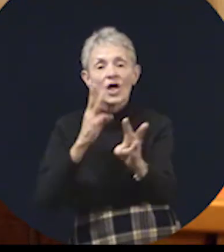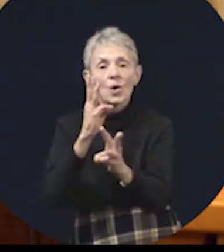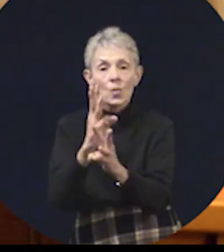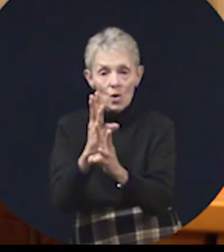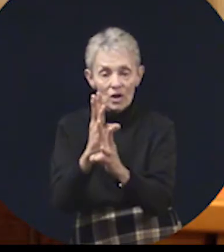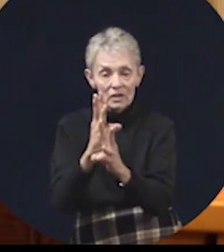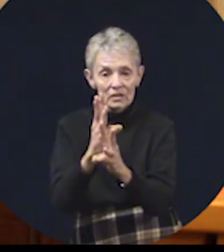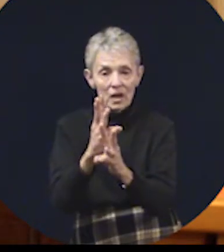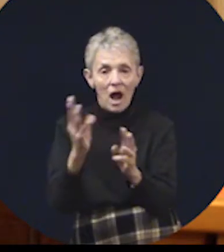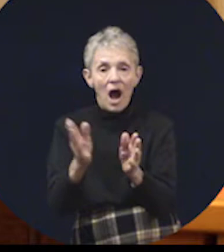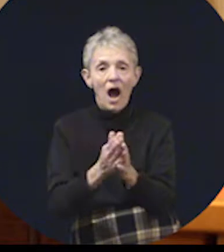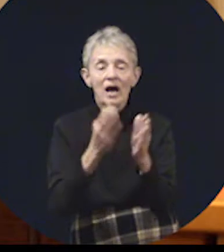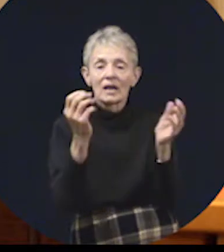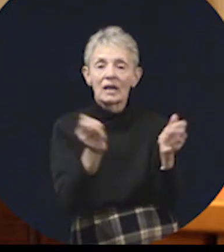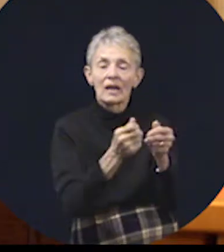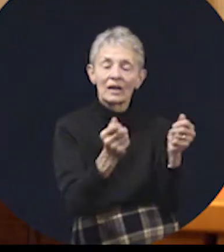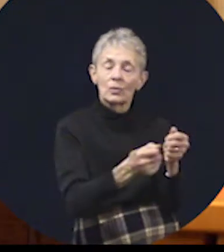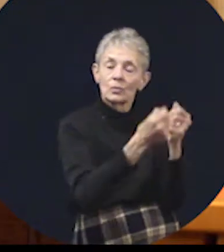world.